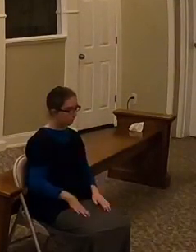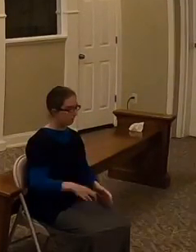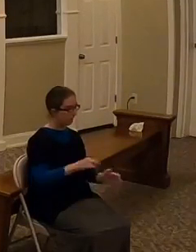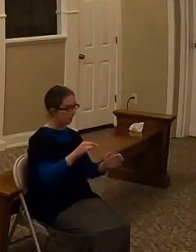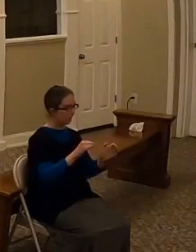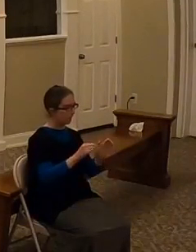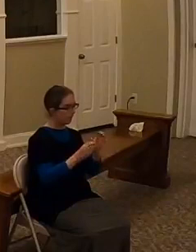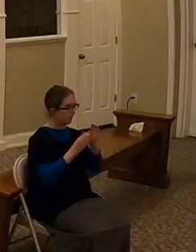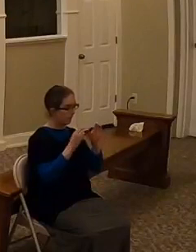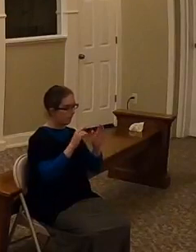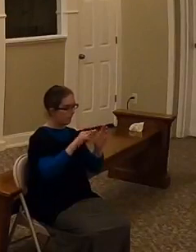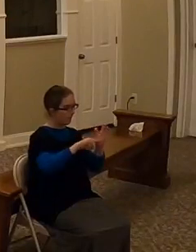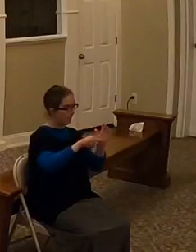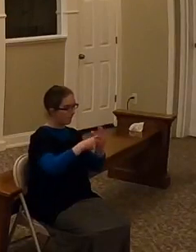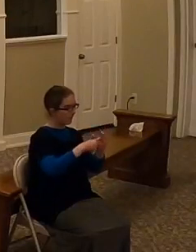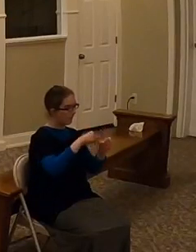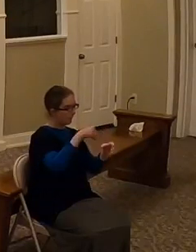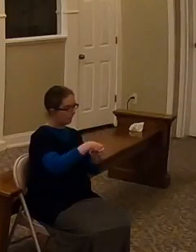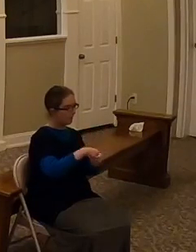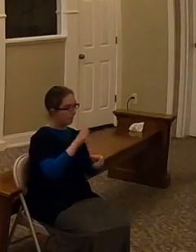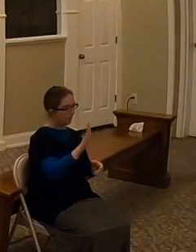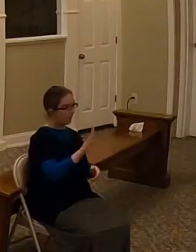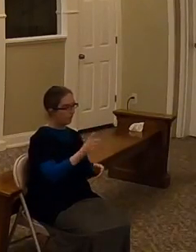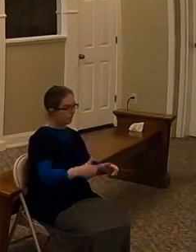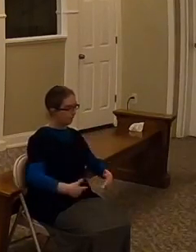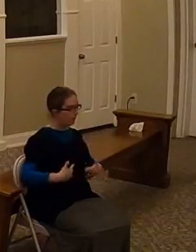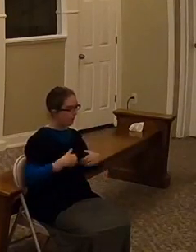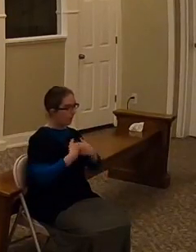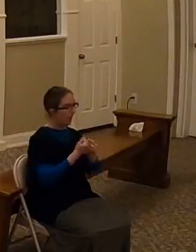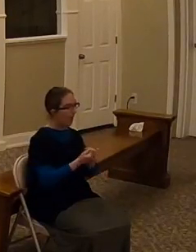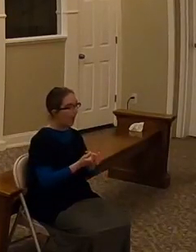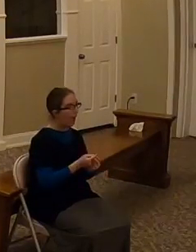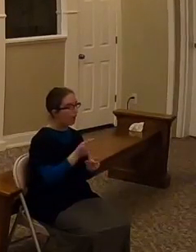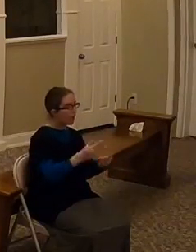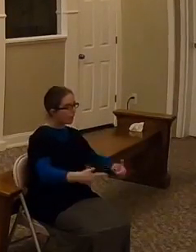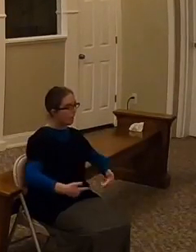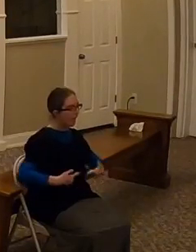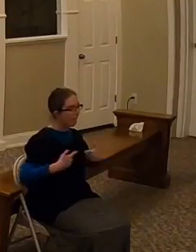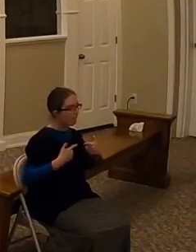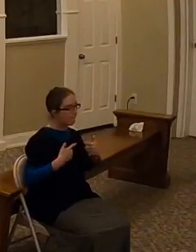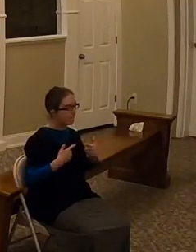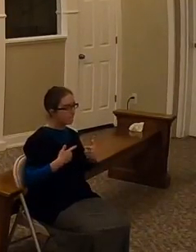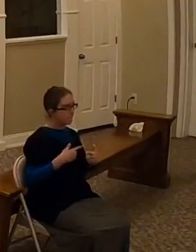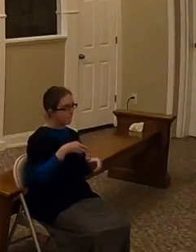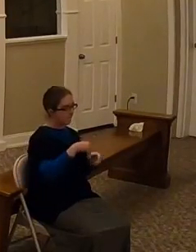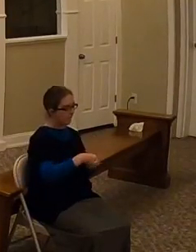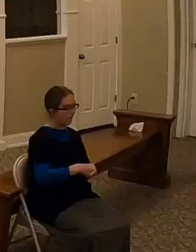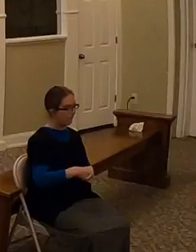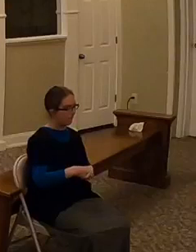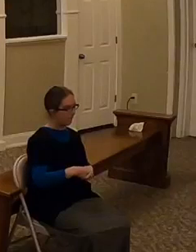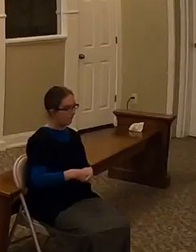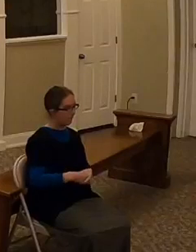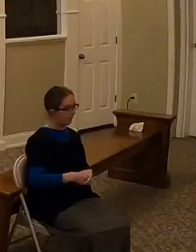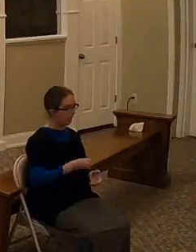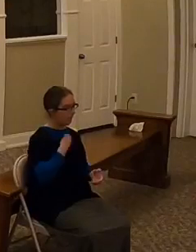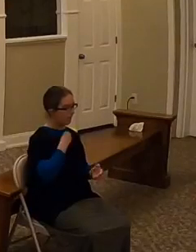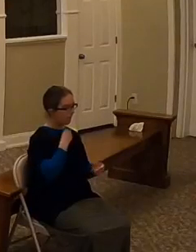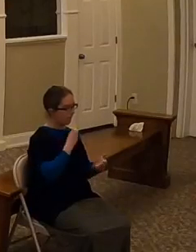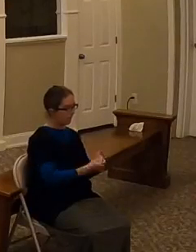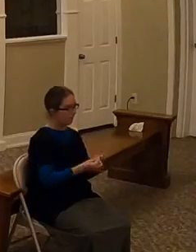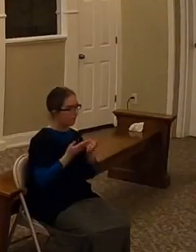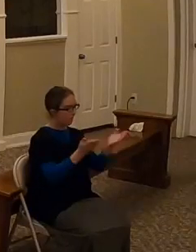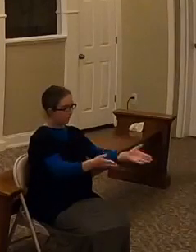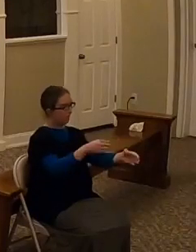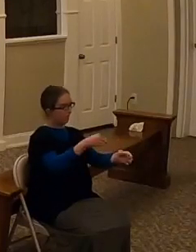That word conversation there means in your life, in the way you live. Amen. And in charity, which is love.